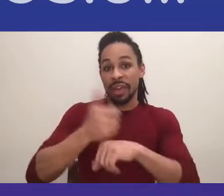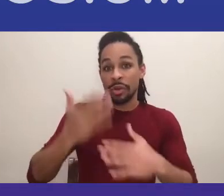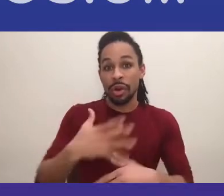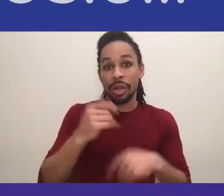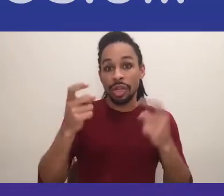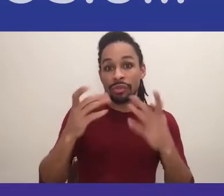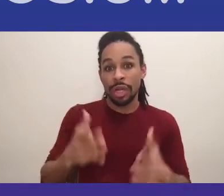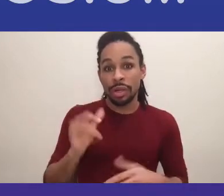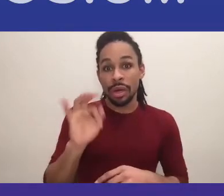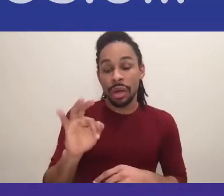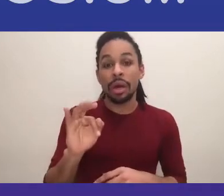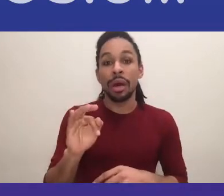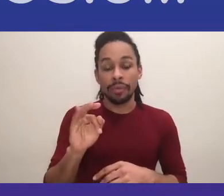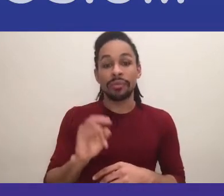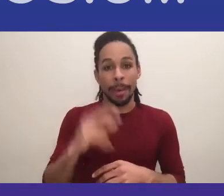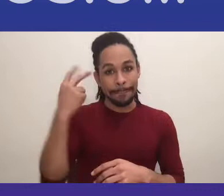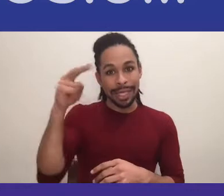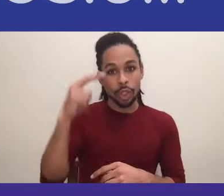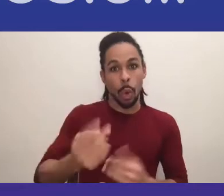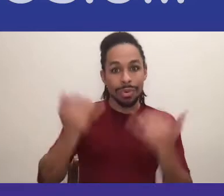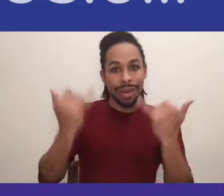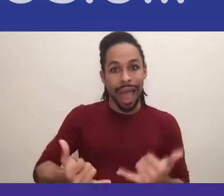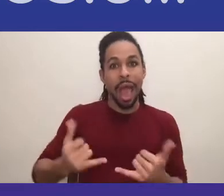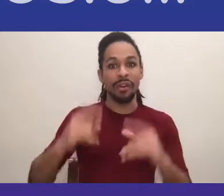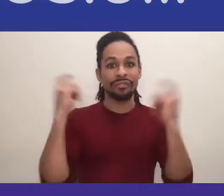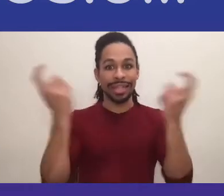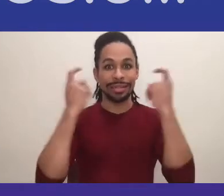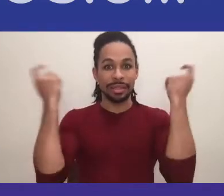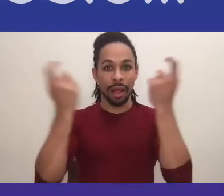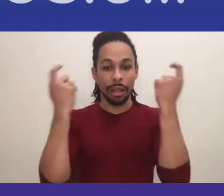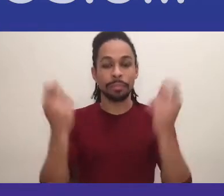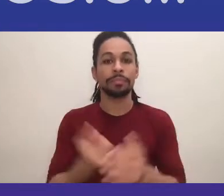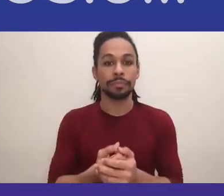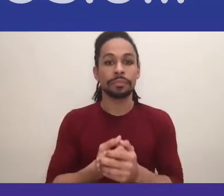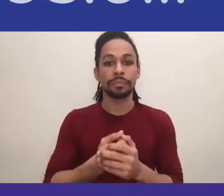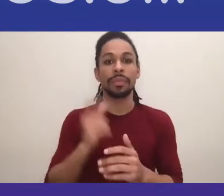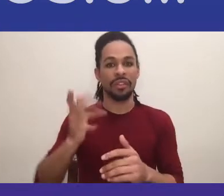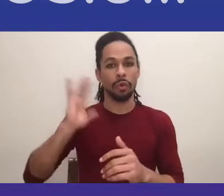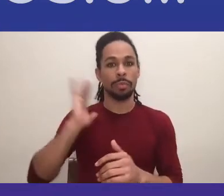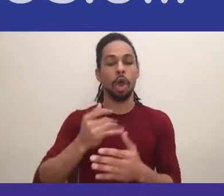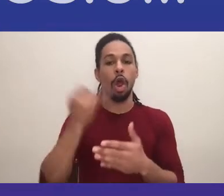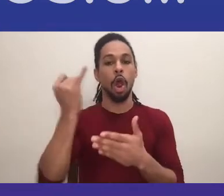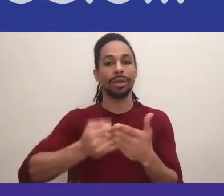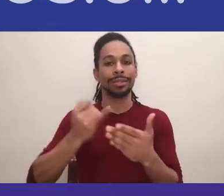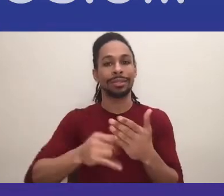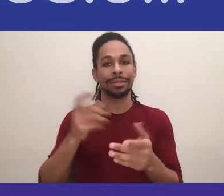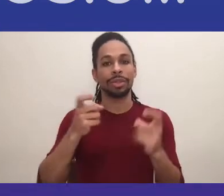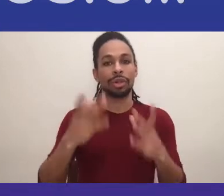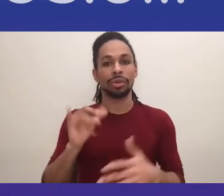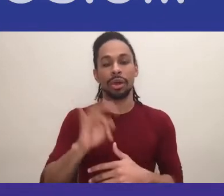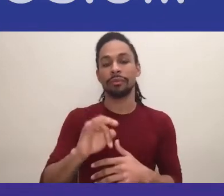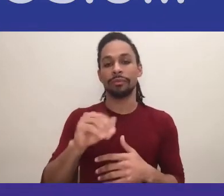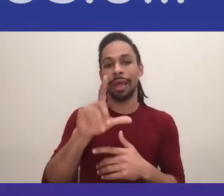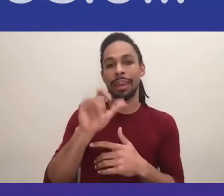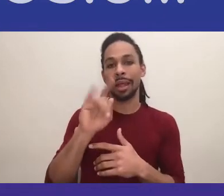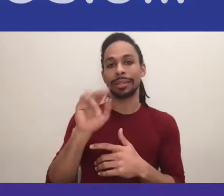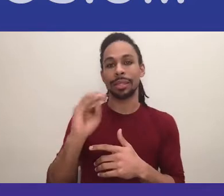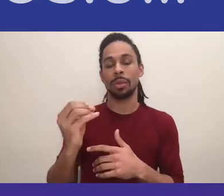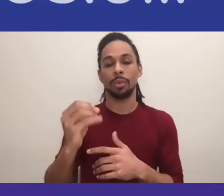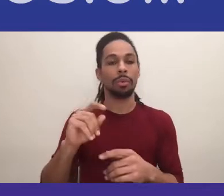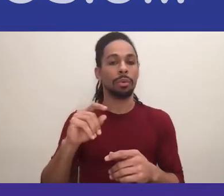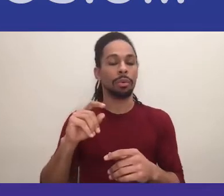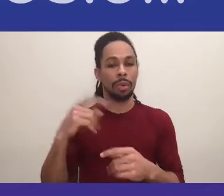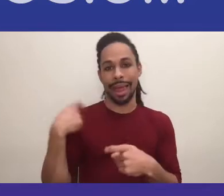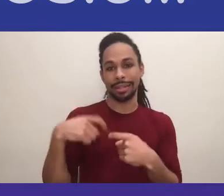director of the Mexico Now Festival, former artistic director of the Latino Cultural Festival, and